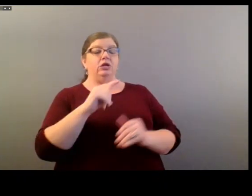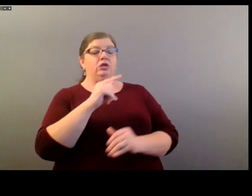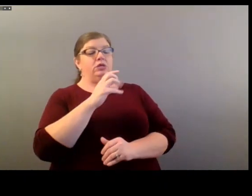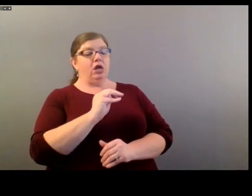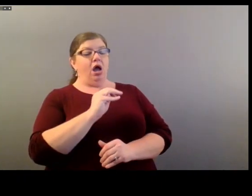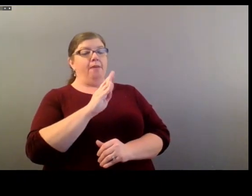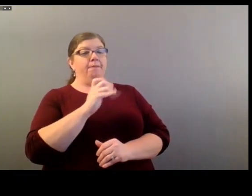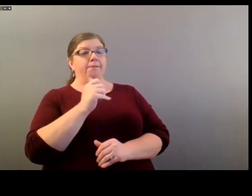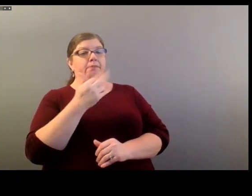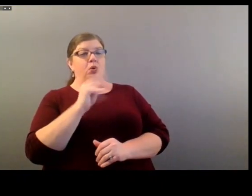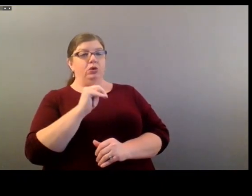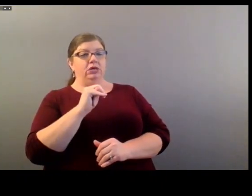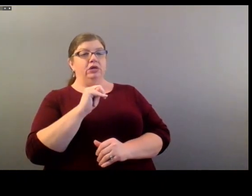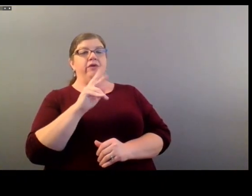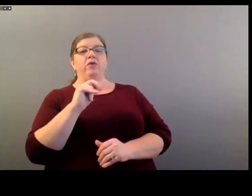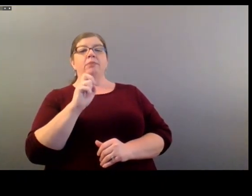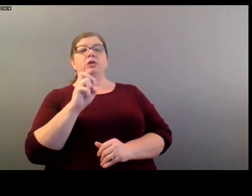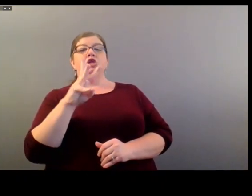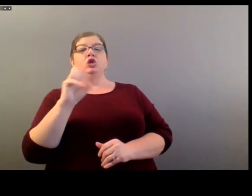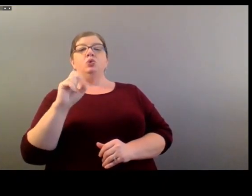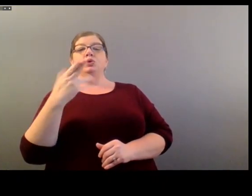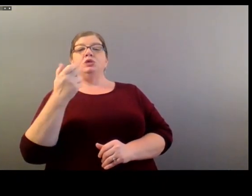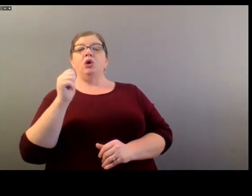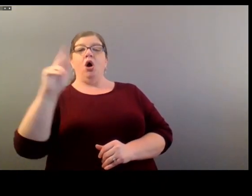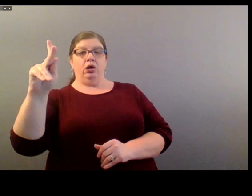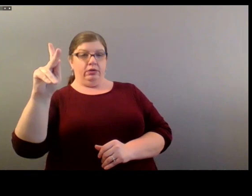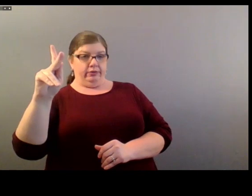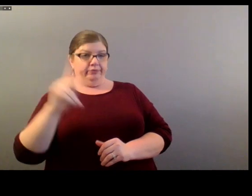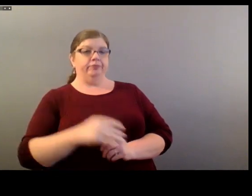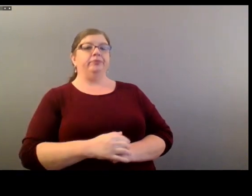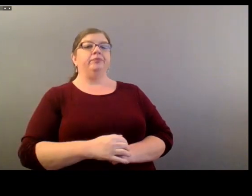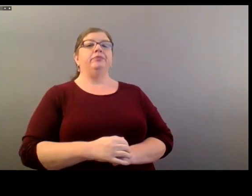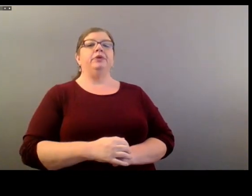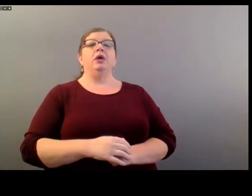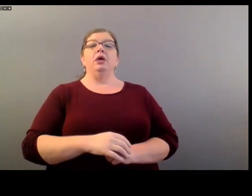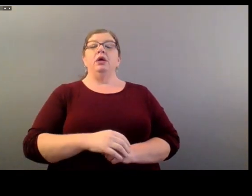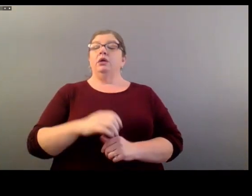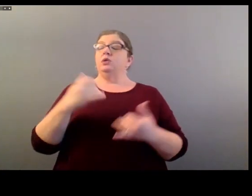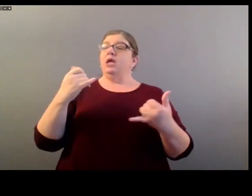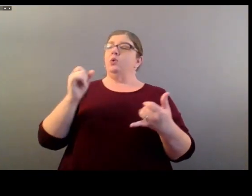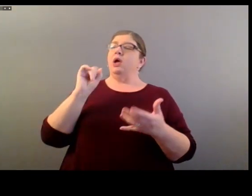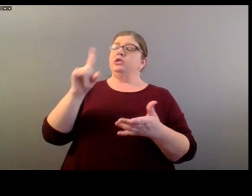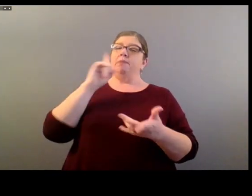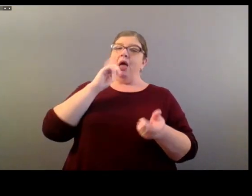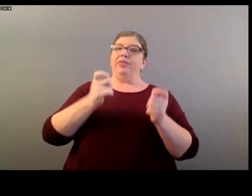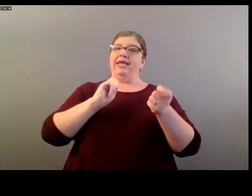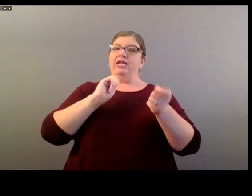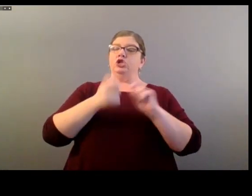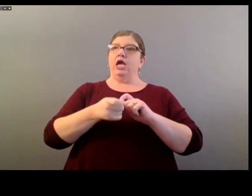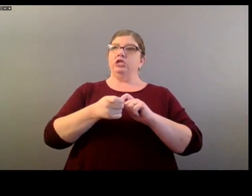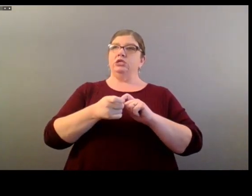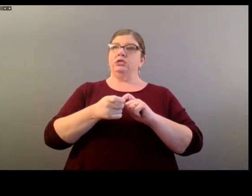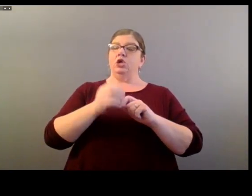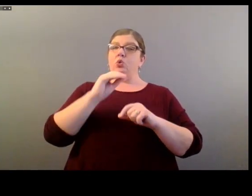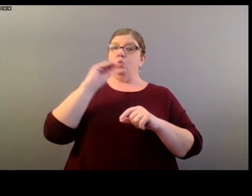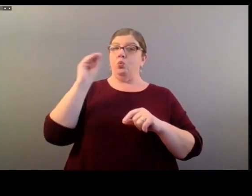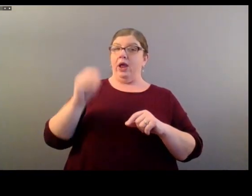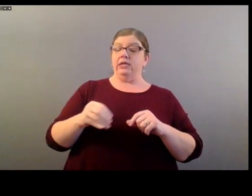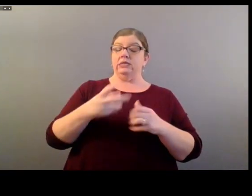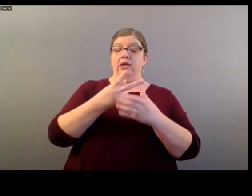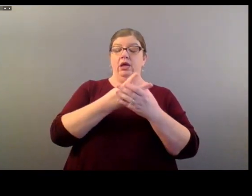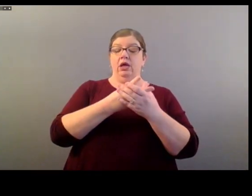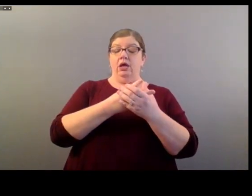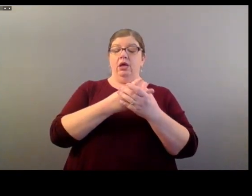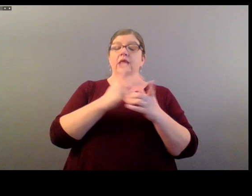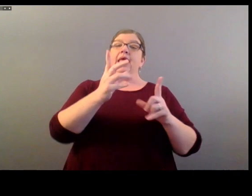NewsHawk. Thank you very much. My question today involves the adjusted rates of both the case